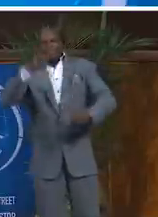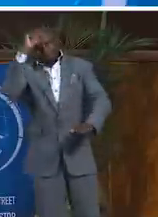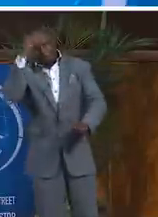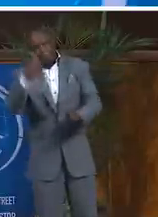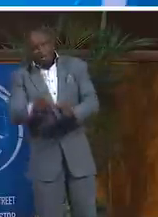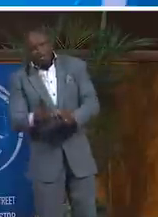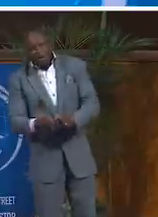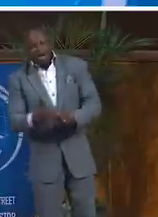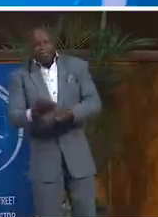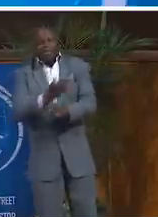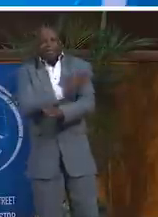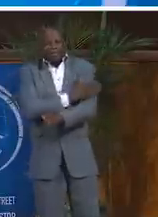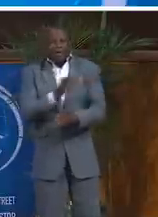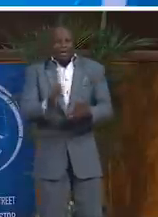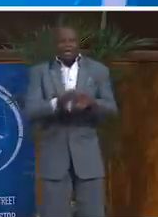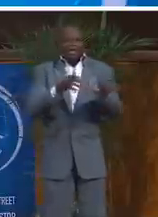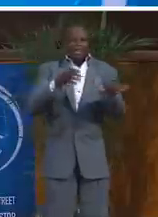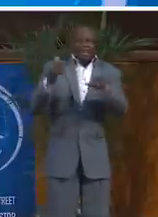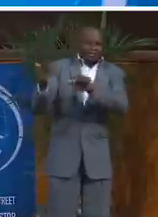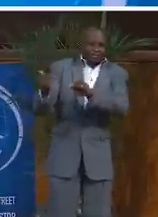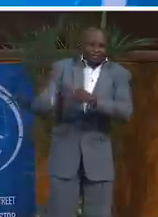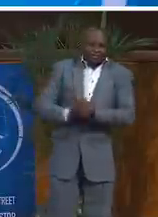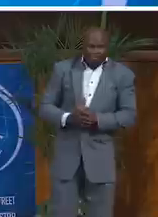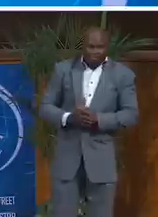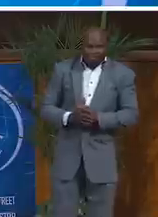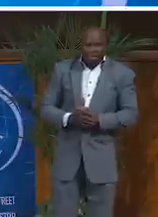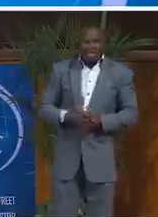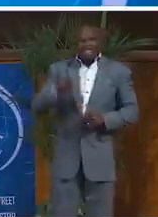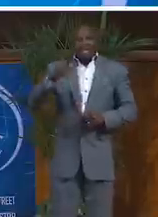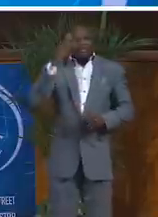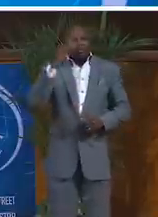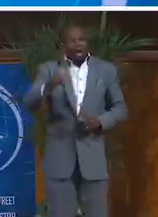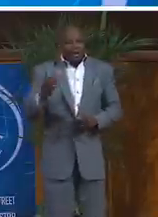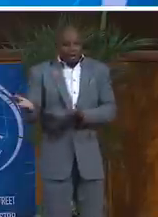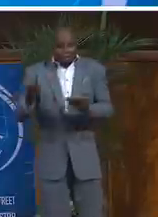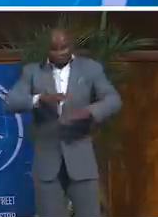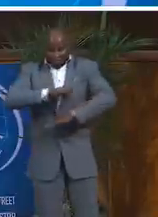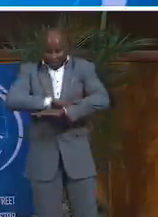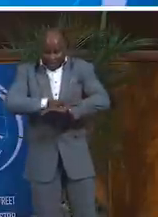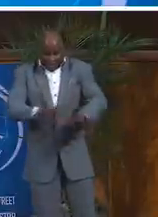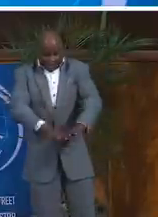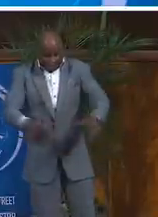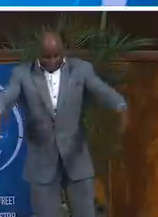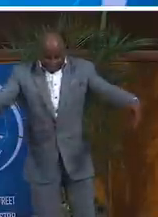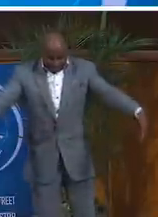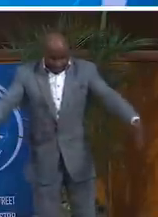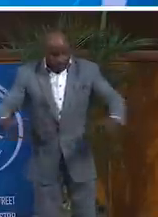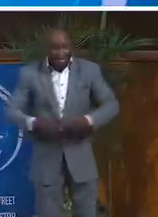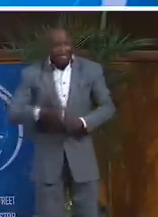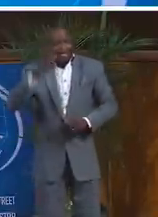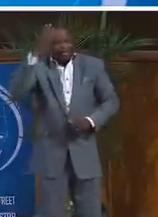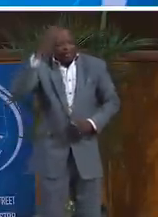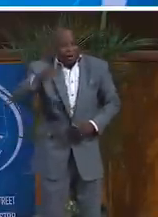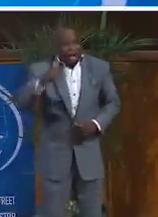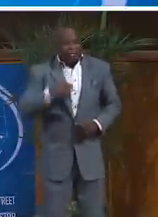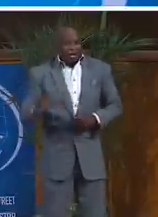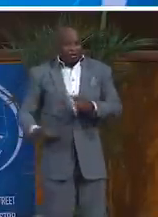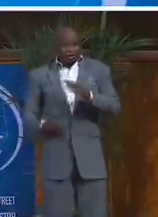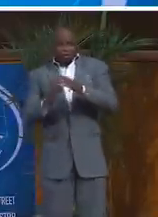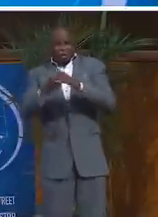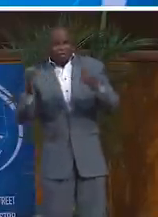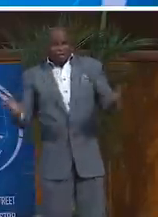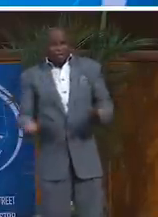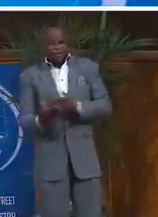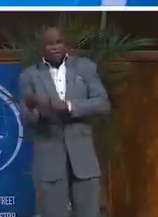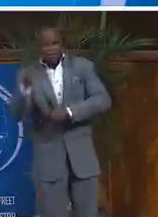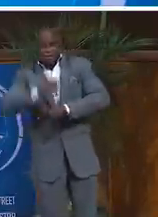remember before he departed them. That's why he brought them to the table. That's why we come to this table